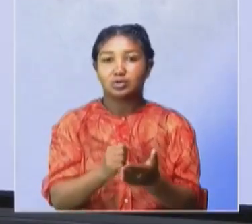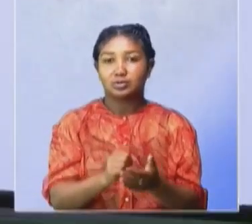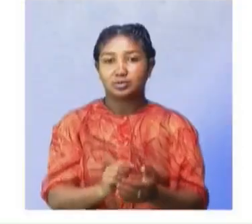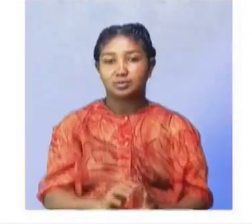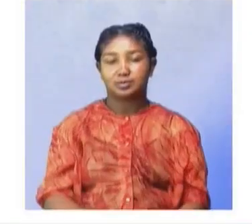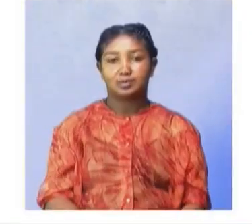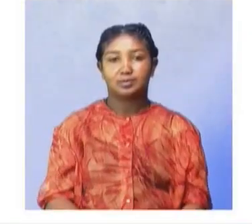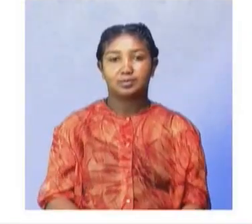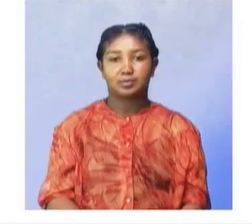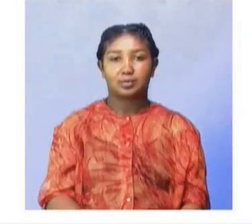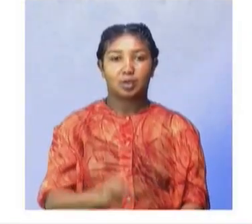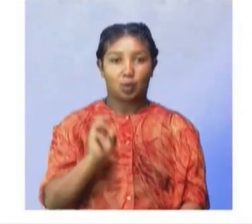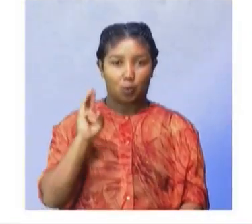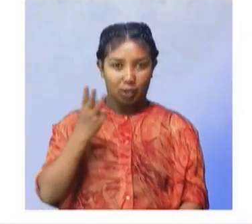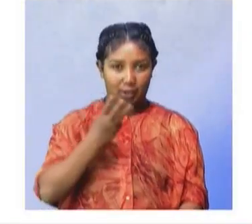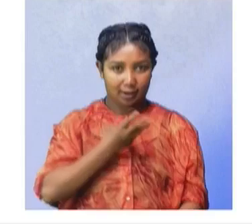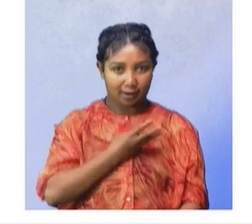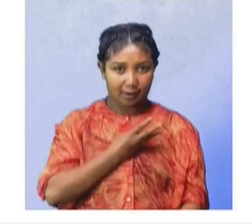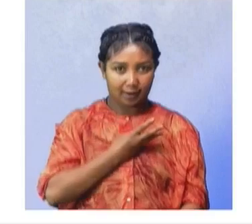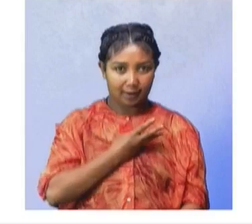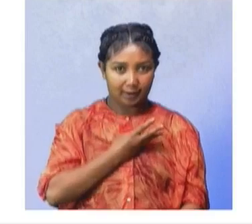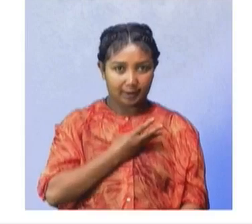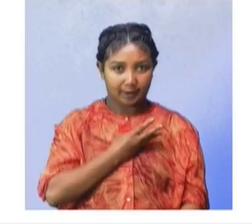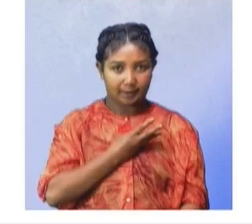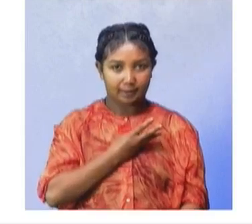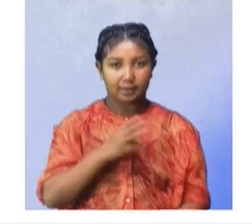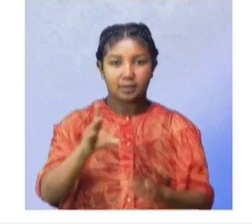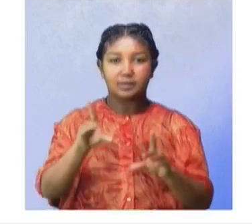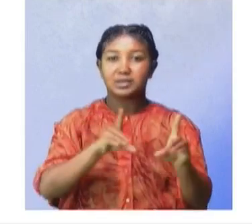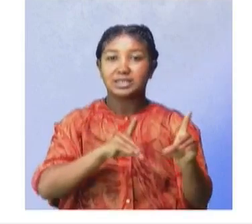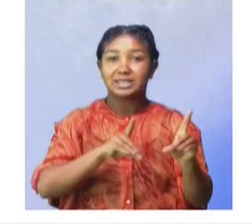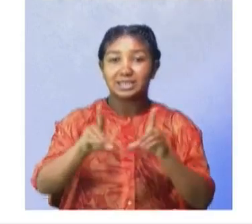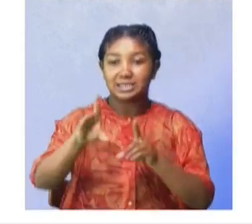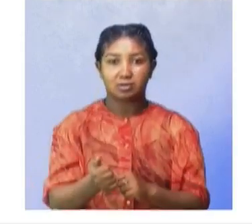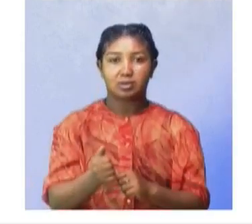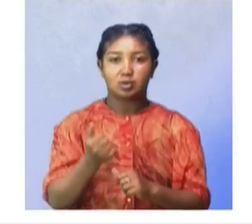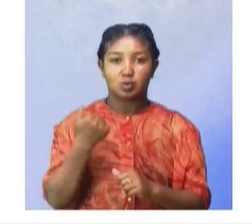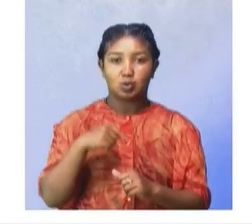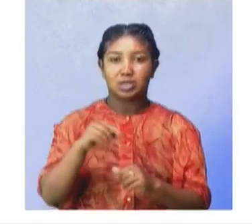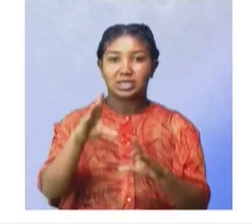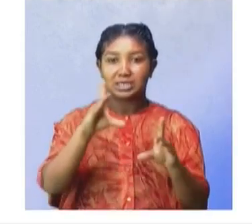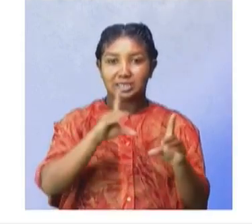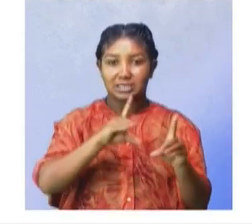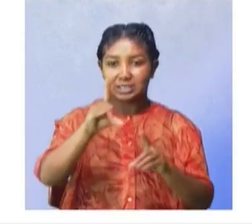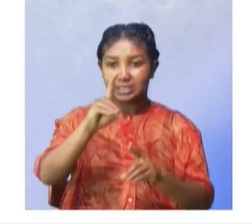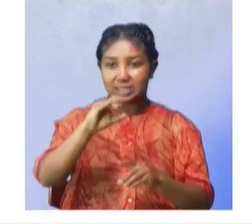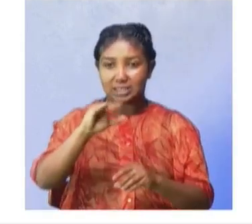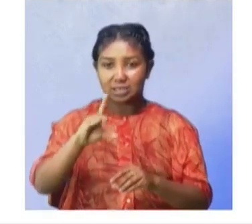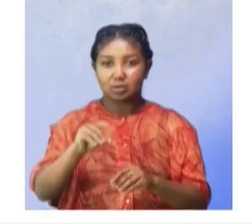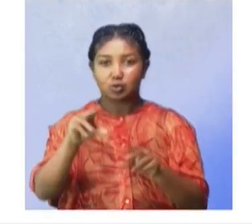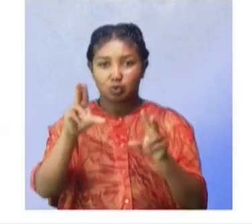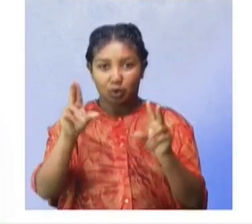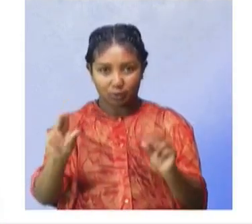say we did not